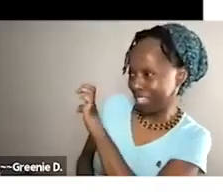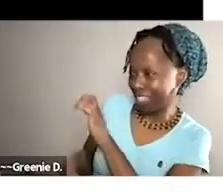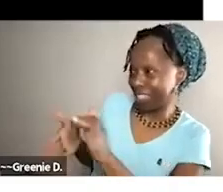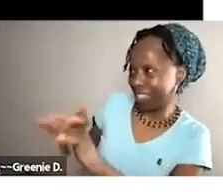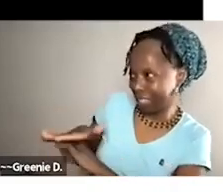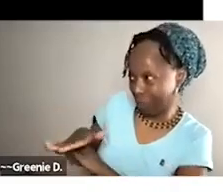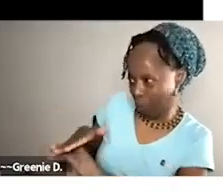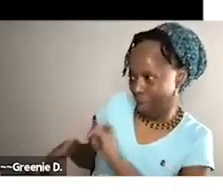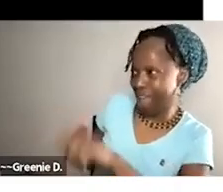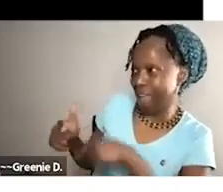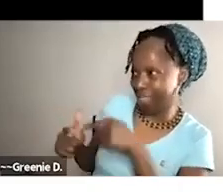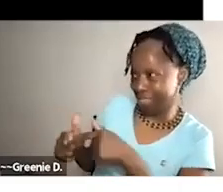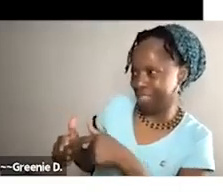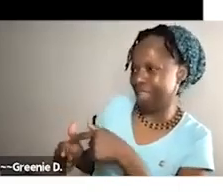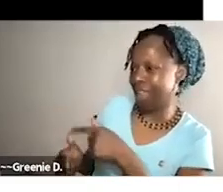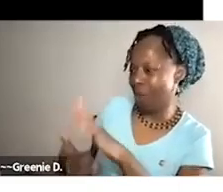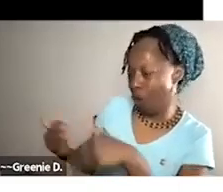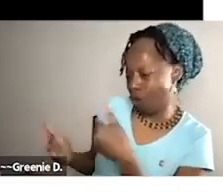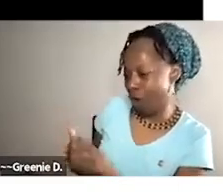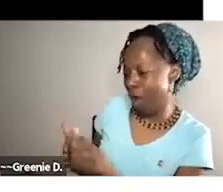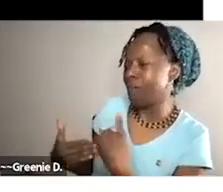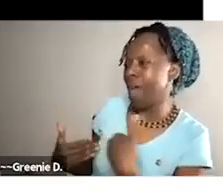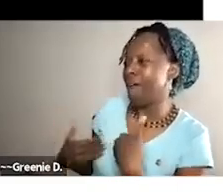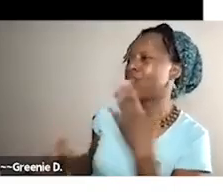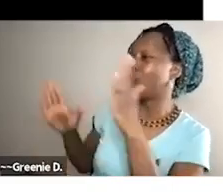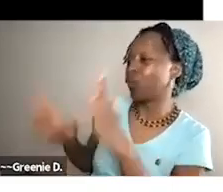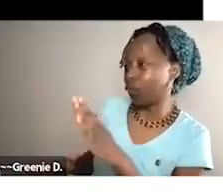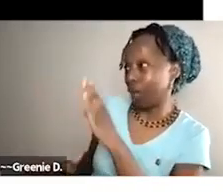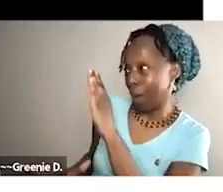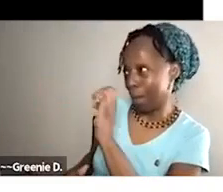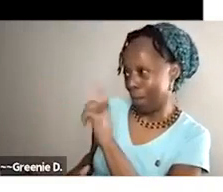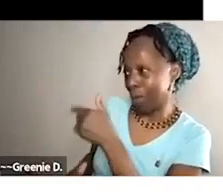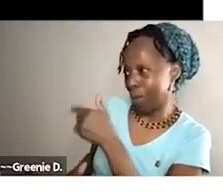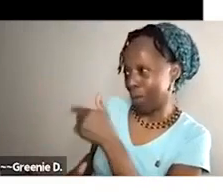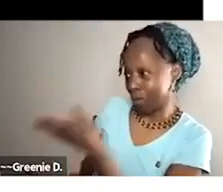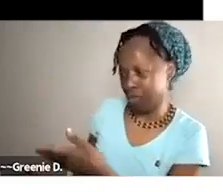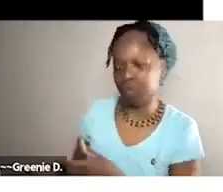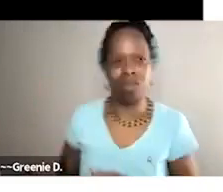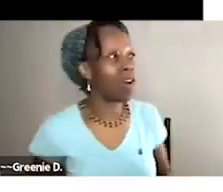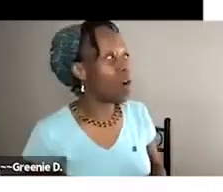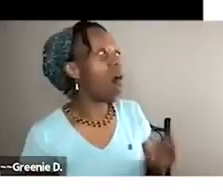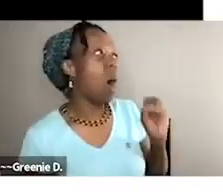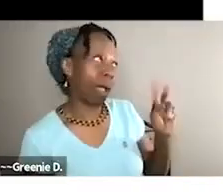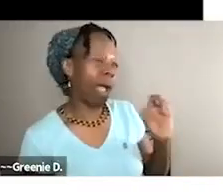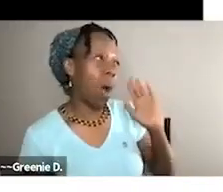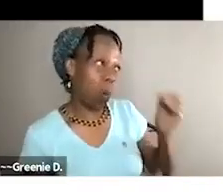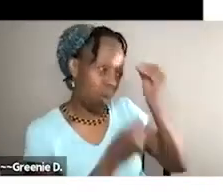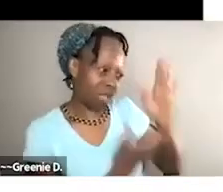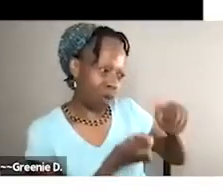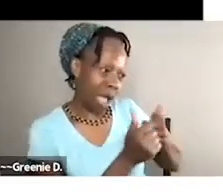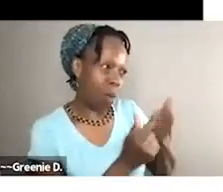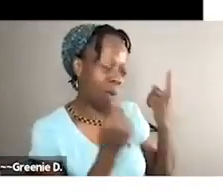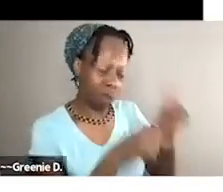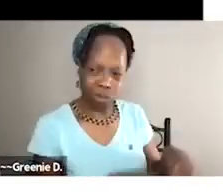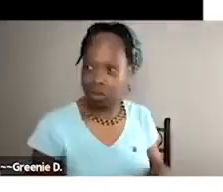you know how it is and if it's it works. Hey, could you bring me one back? I will bring you one back. Thanks, yes, buddy. I will. I how long are you working, Judd? I'll be here until 3. Well, are you going to be